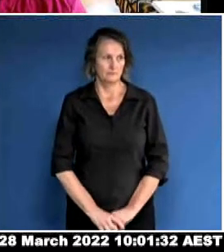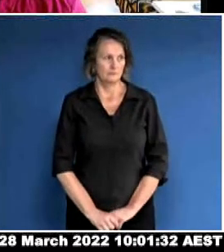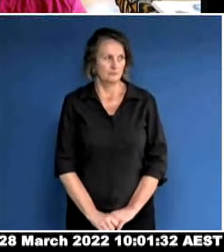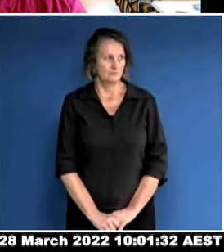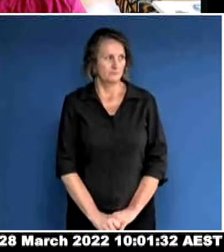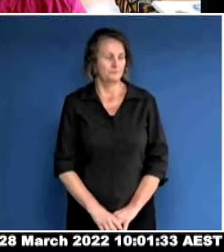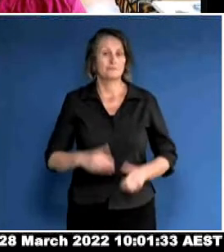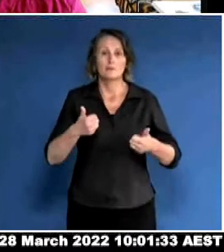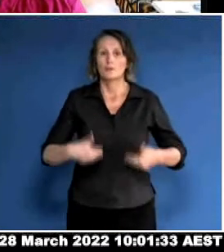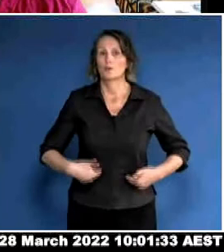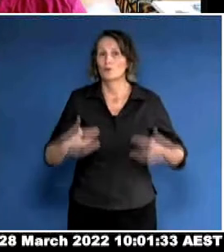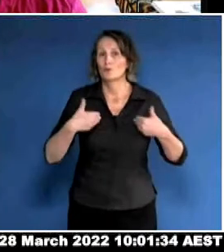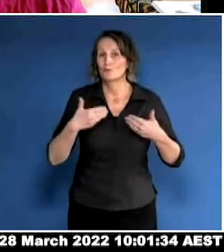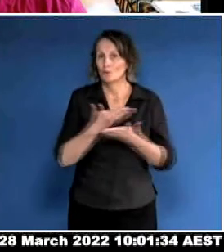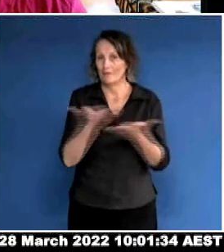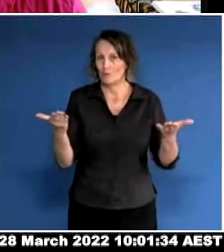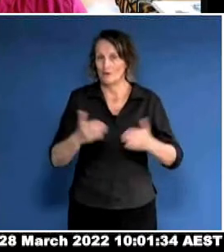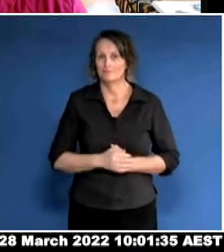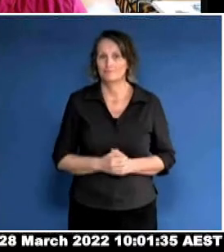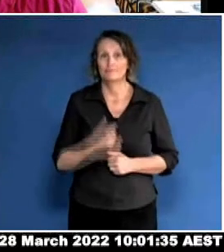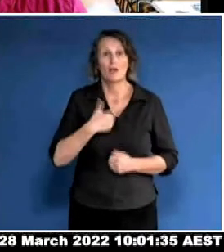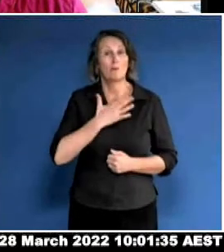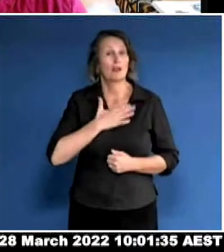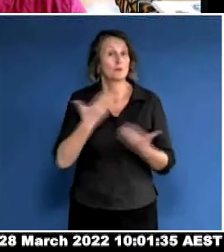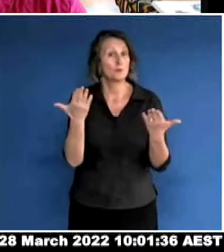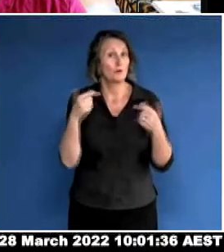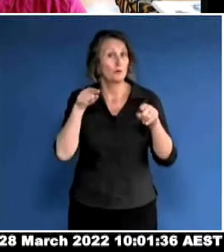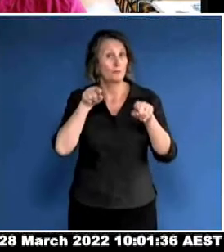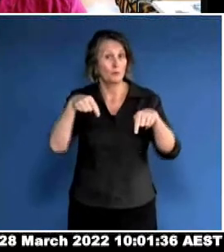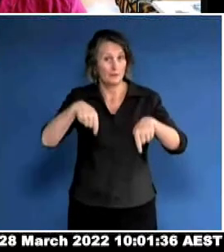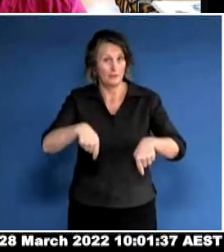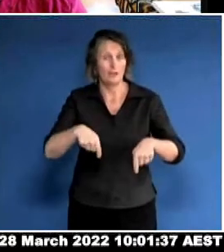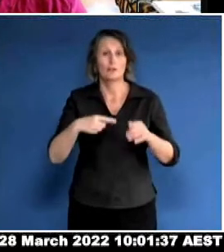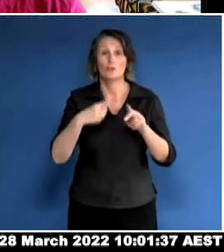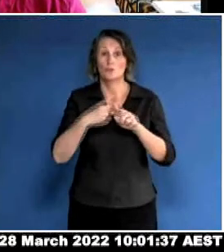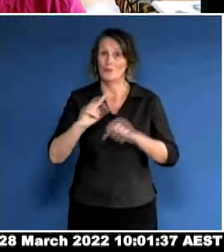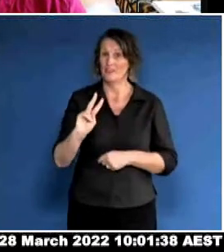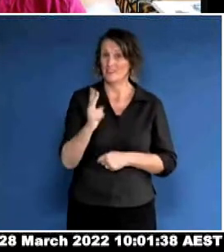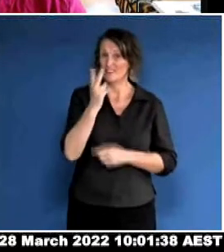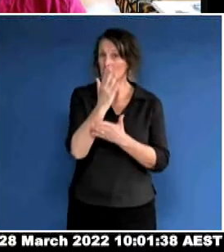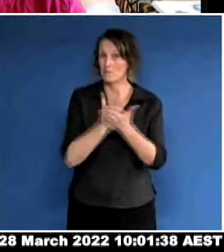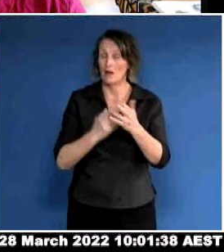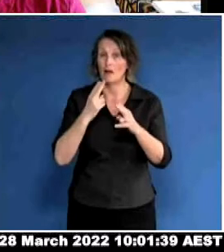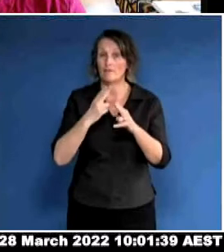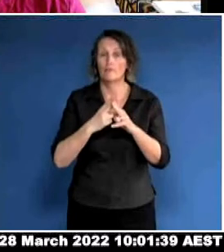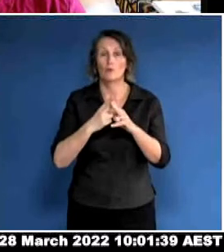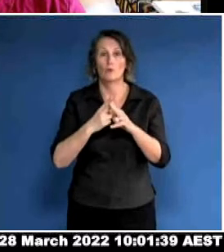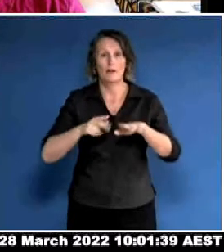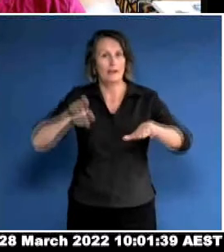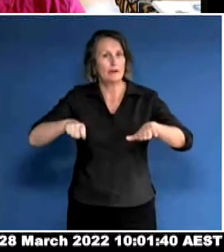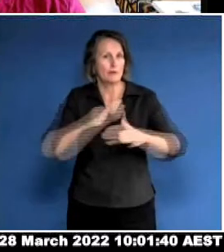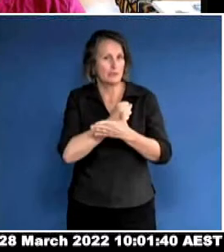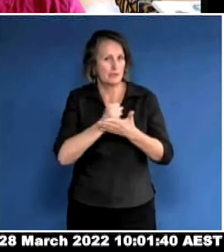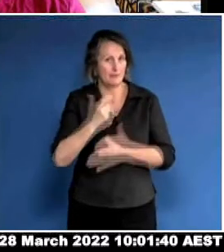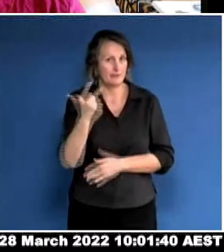morning, everyone. I would like to welcome you to this, the second part of Public Hearing 17 of the